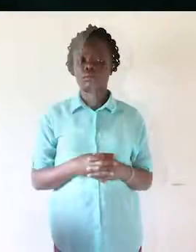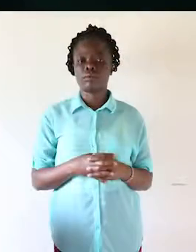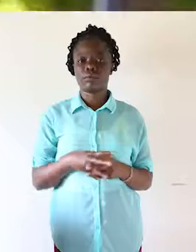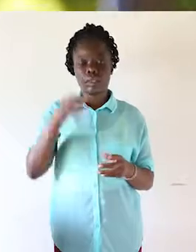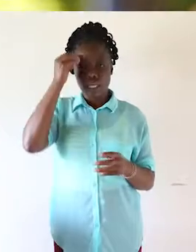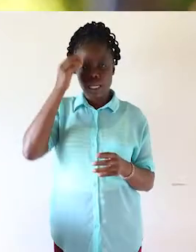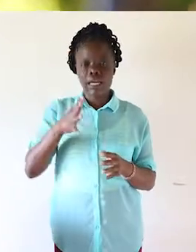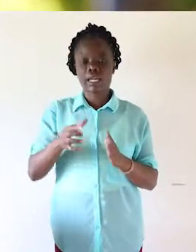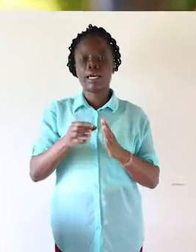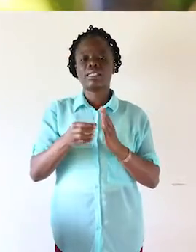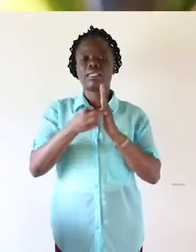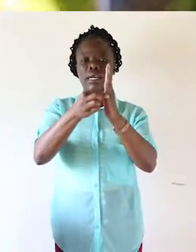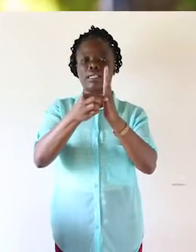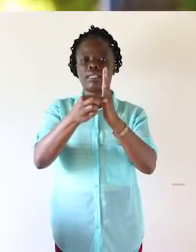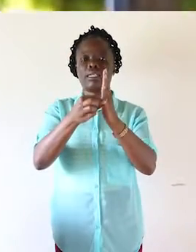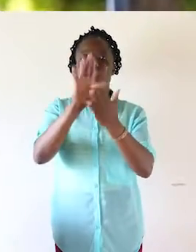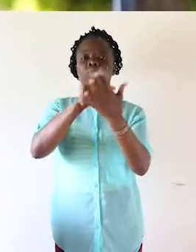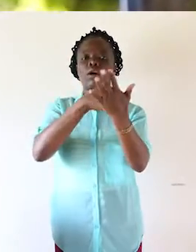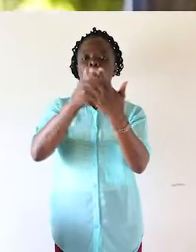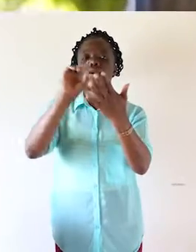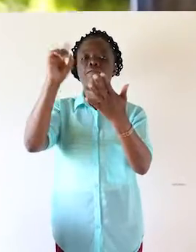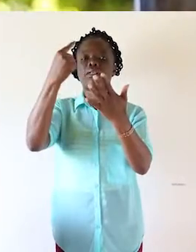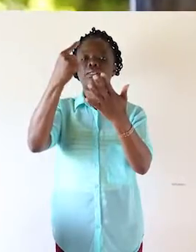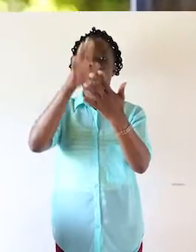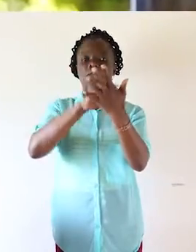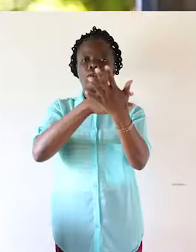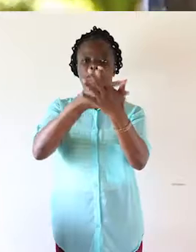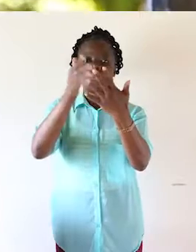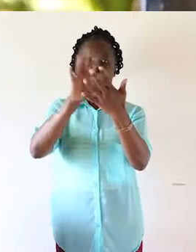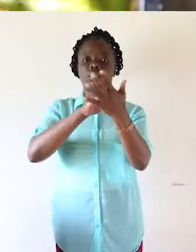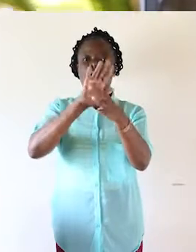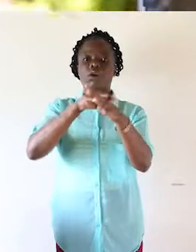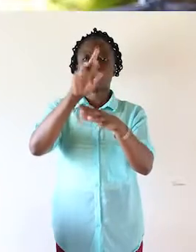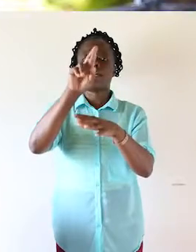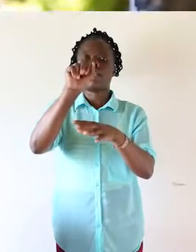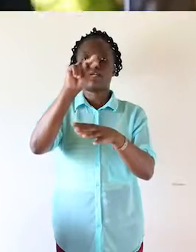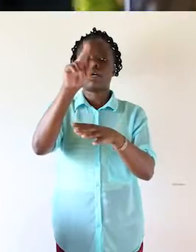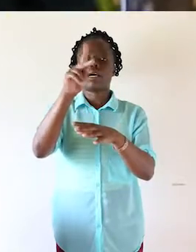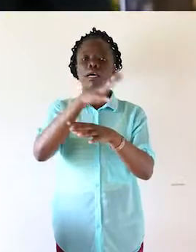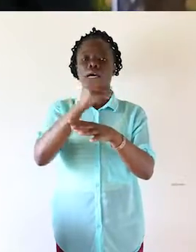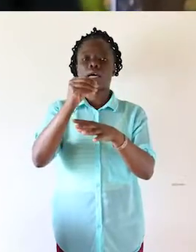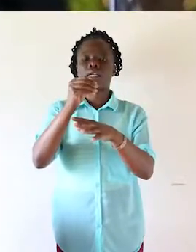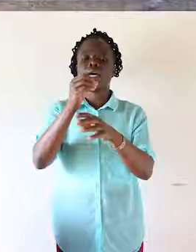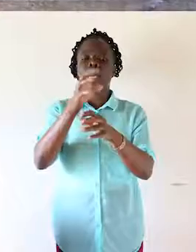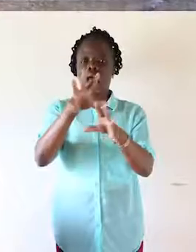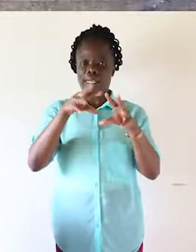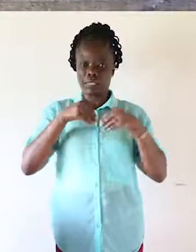The learner is guided to apply first coat paint on the rack and allowed to dry.